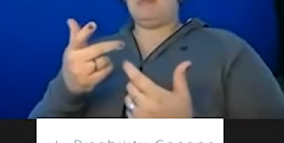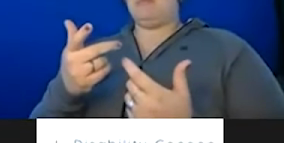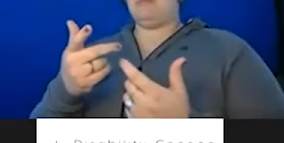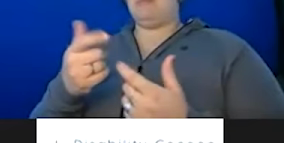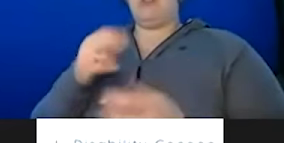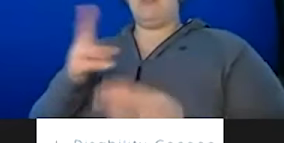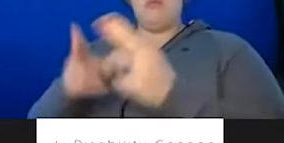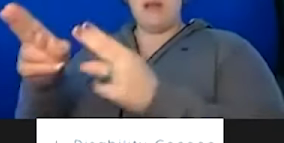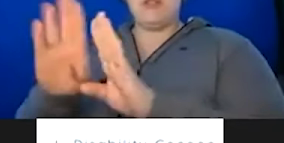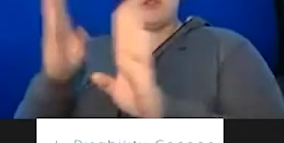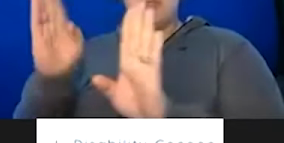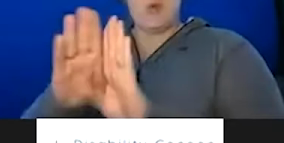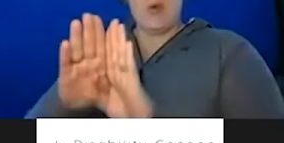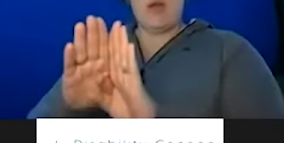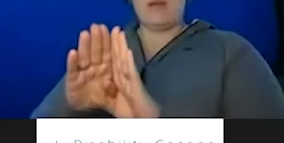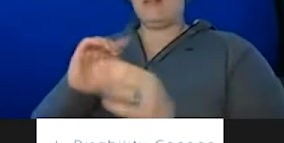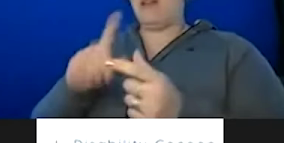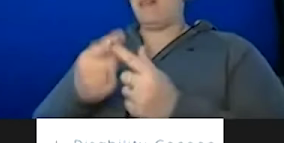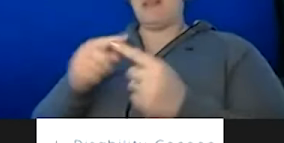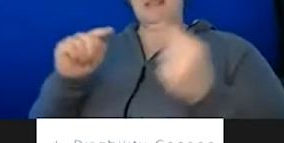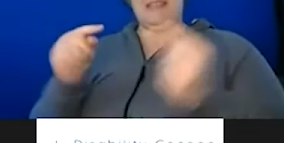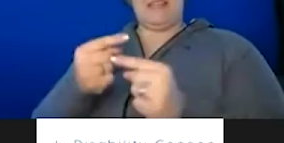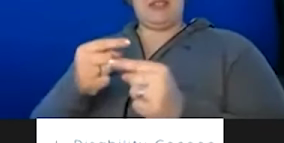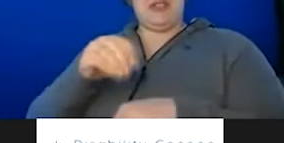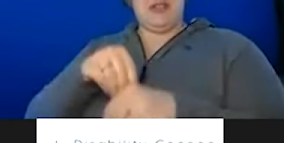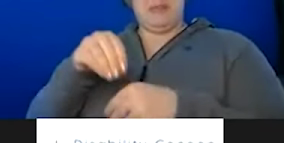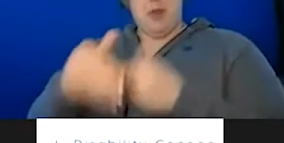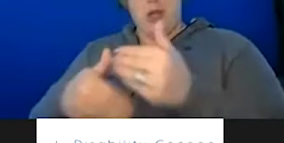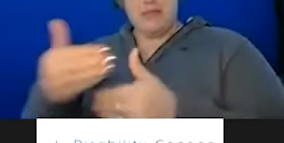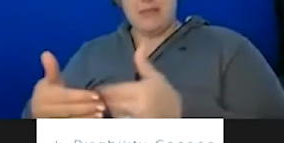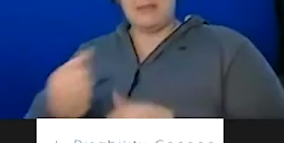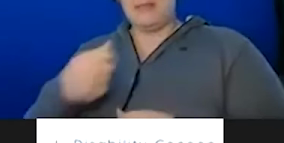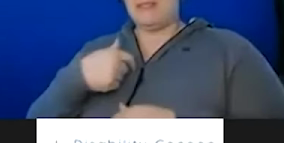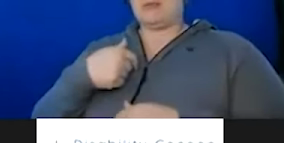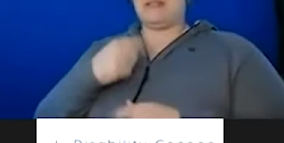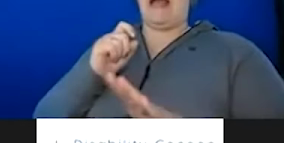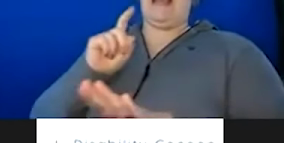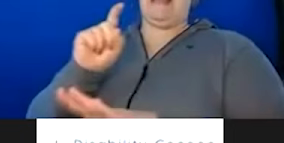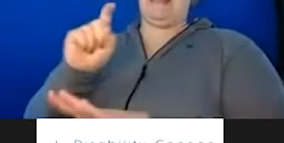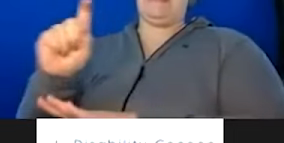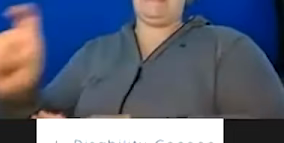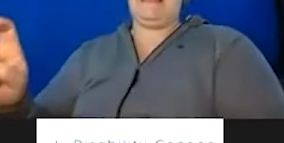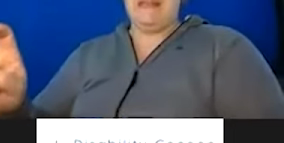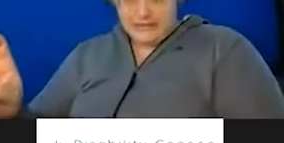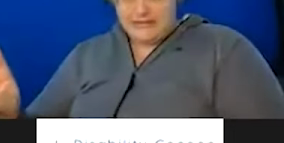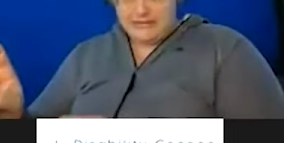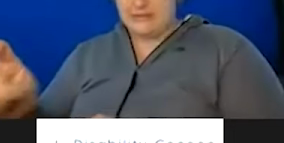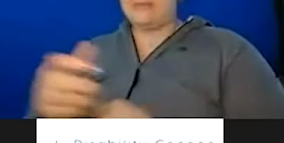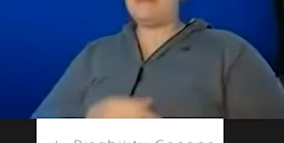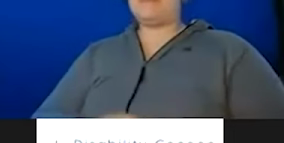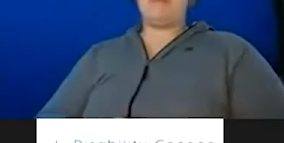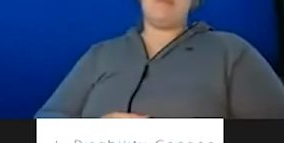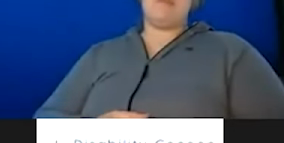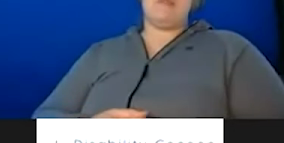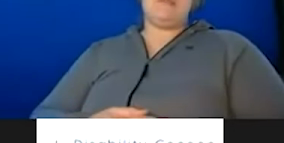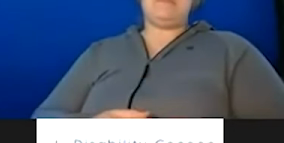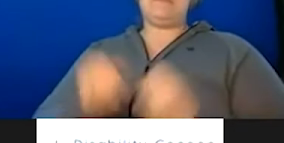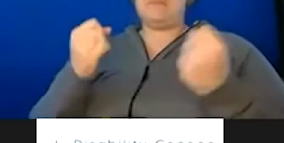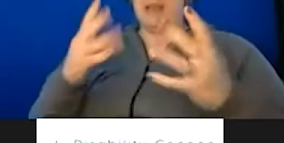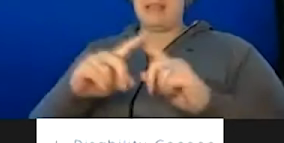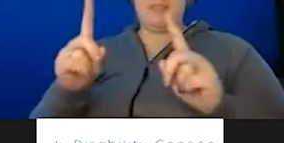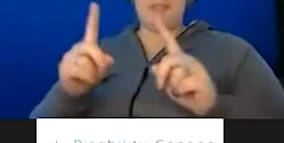and injuring themselves in the process. So there are a ton of applications for these smart cameras. Some of them are going to be more obvious as we